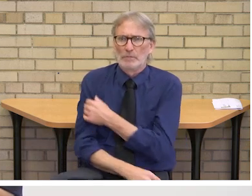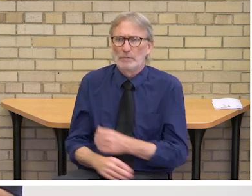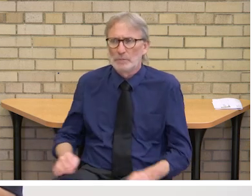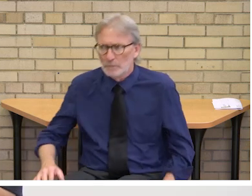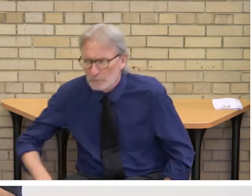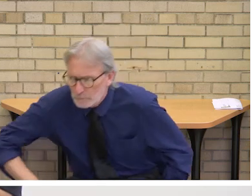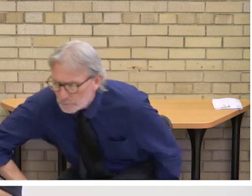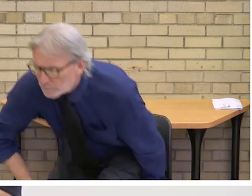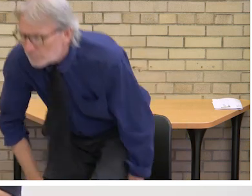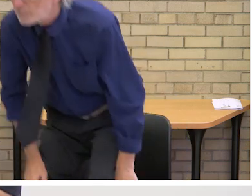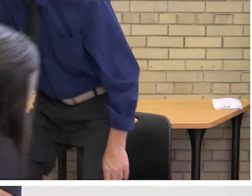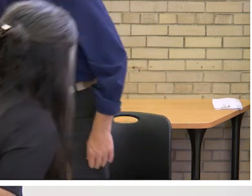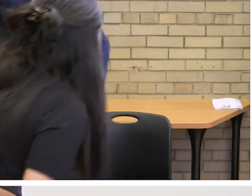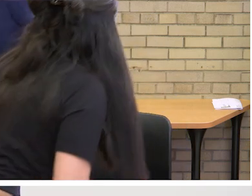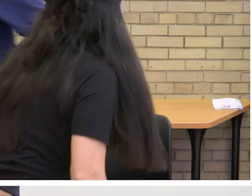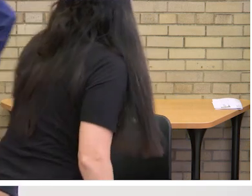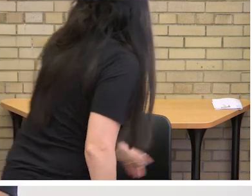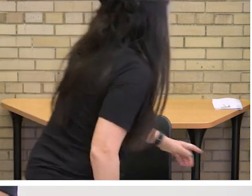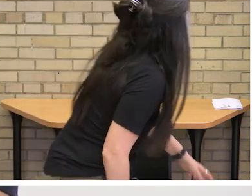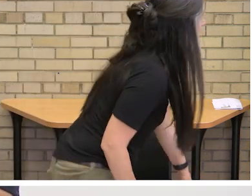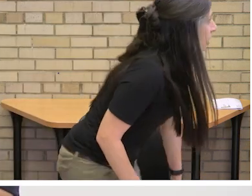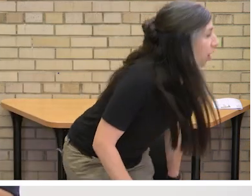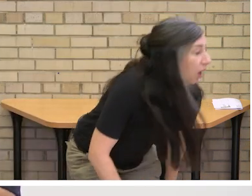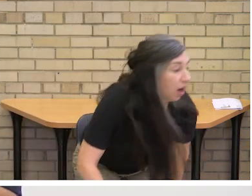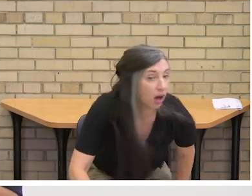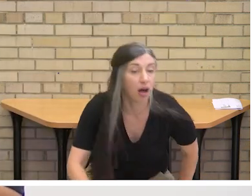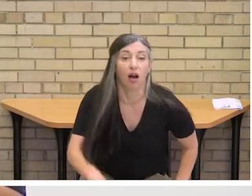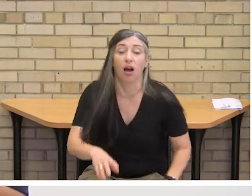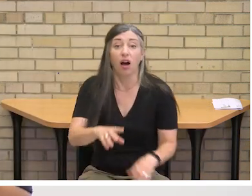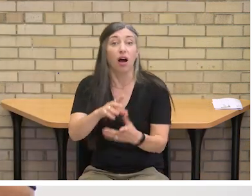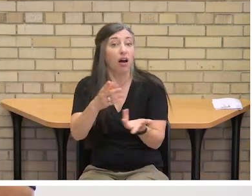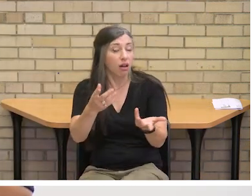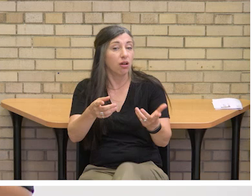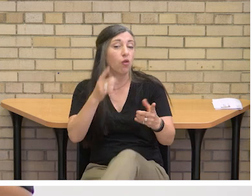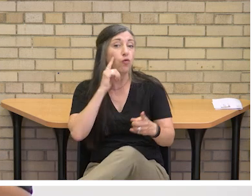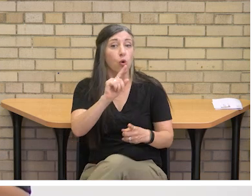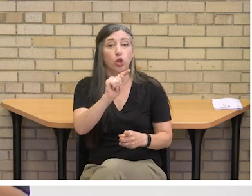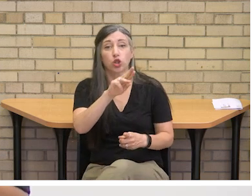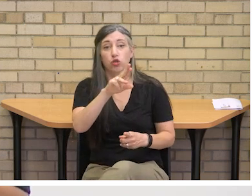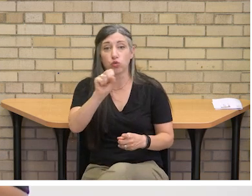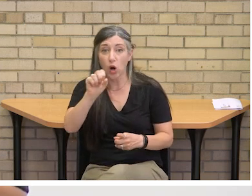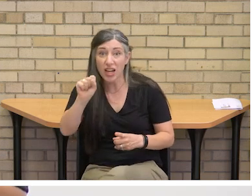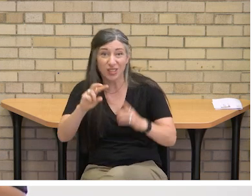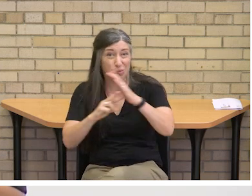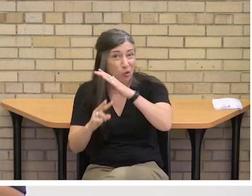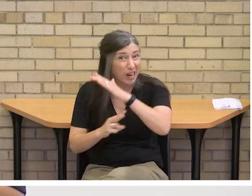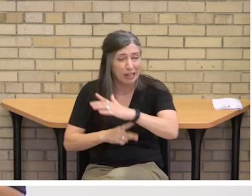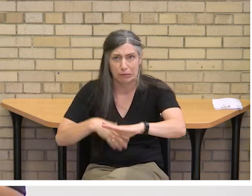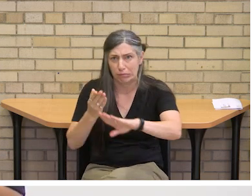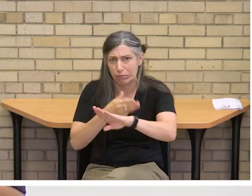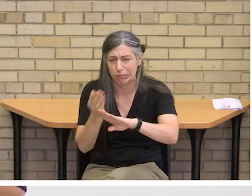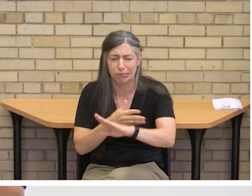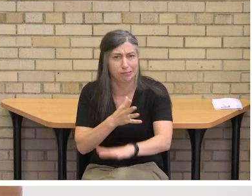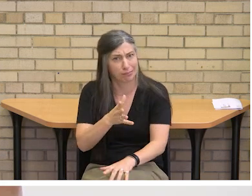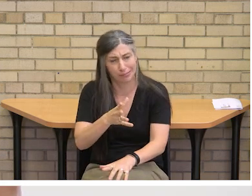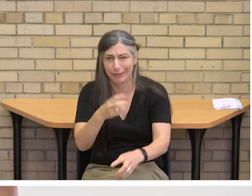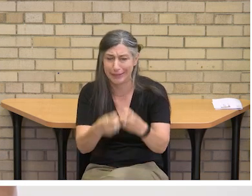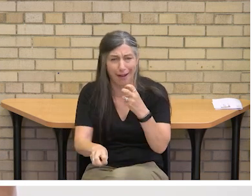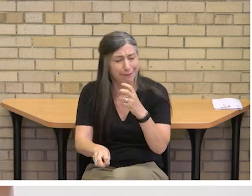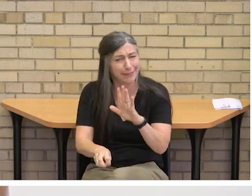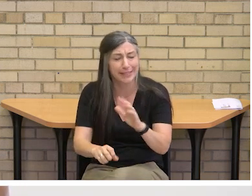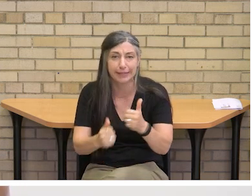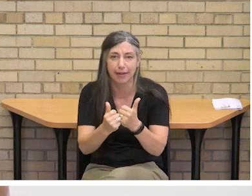Rehabbing a truss bridge is a very complicated process. There's a lot to do. That has to do with the long time frame.